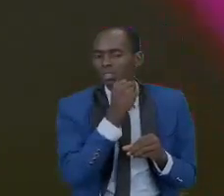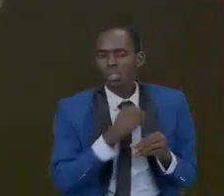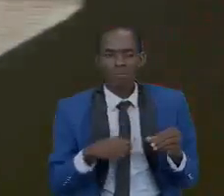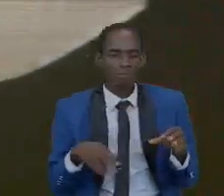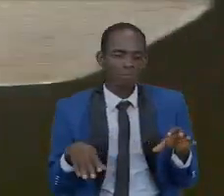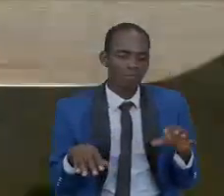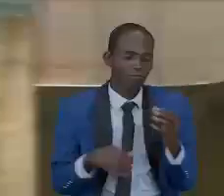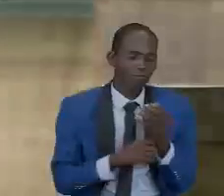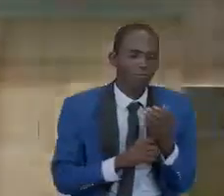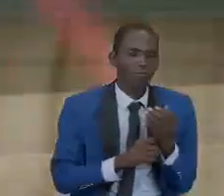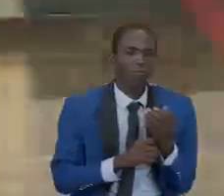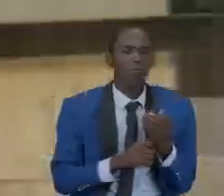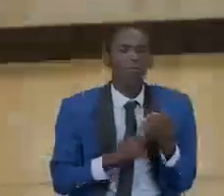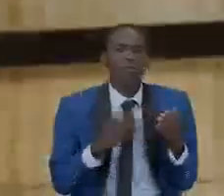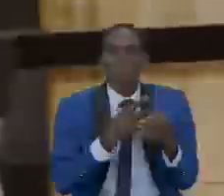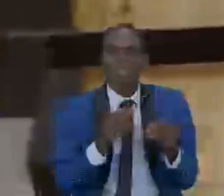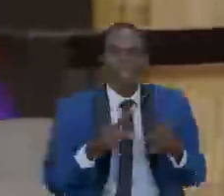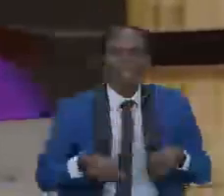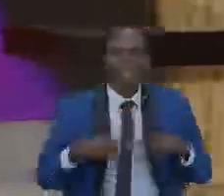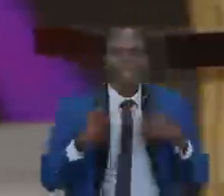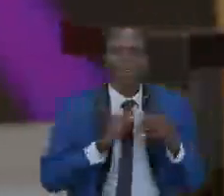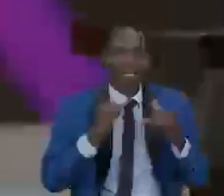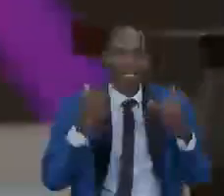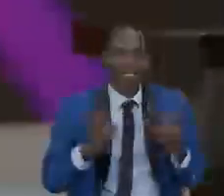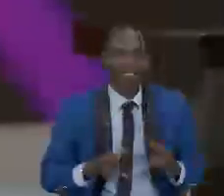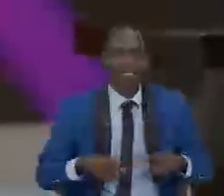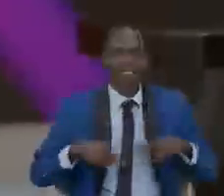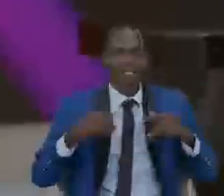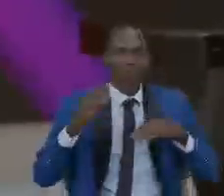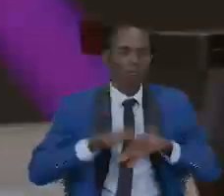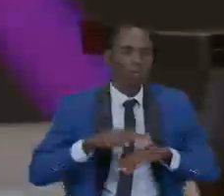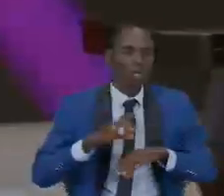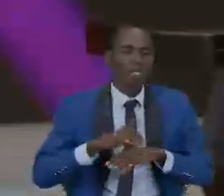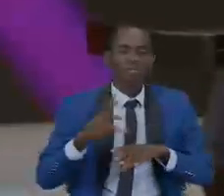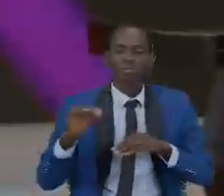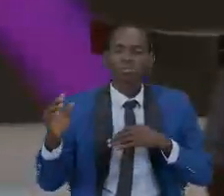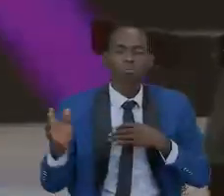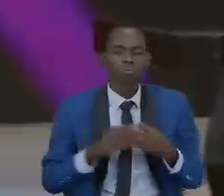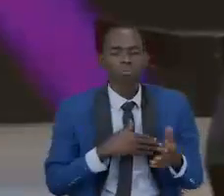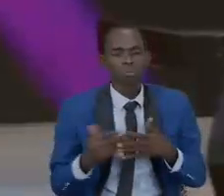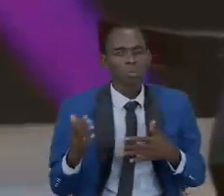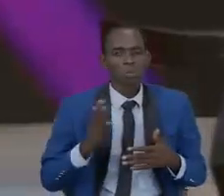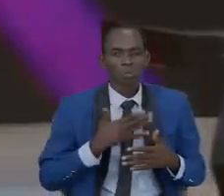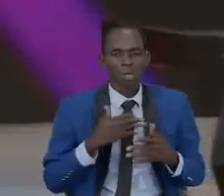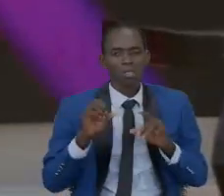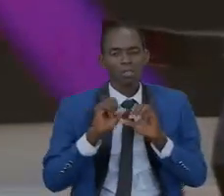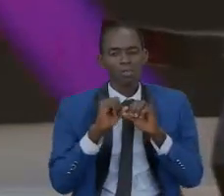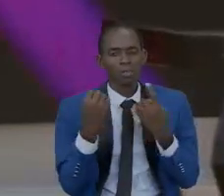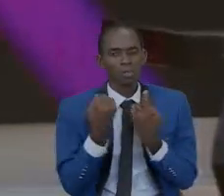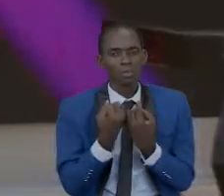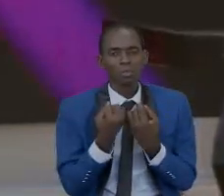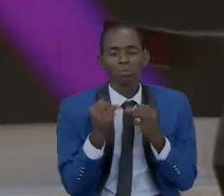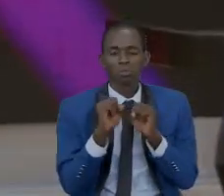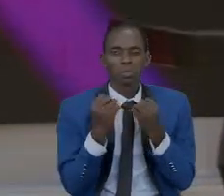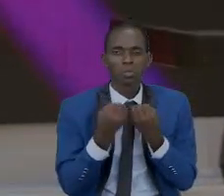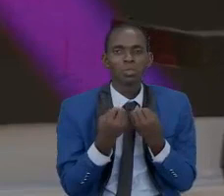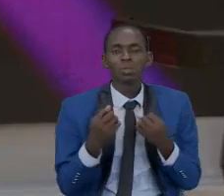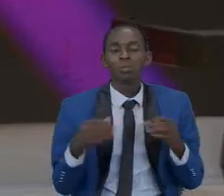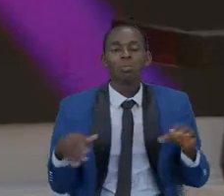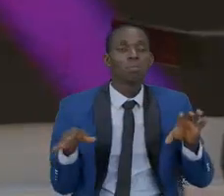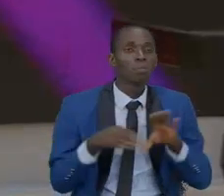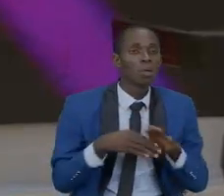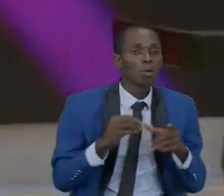flesh the life I now live on earth no matter my situation marriage or not married